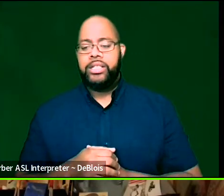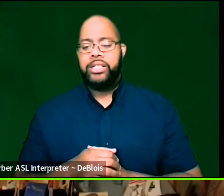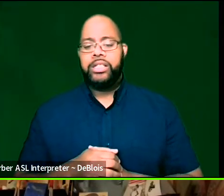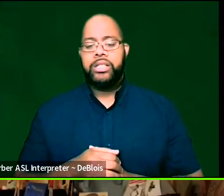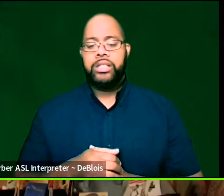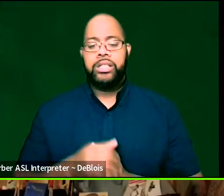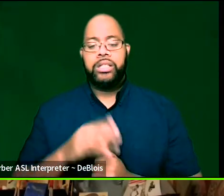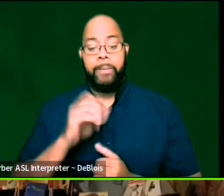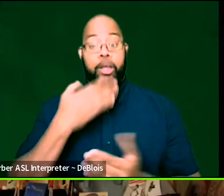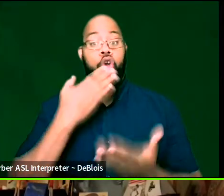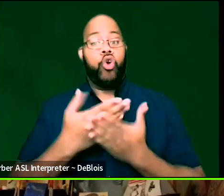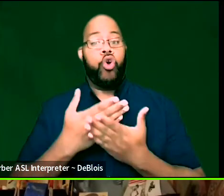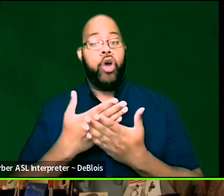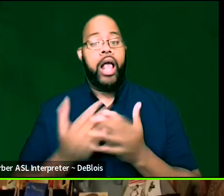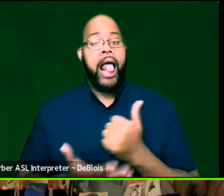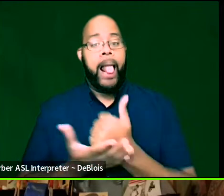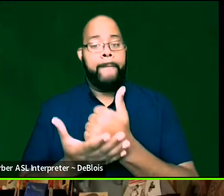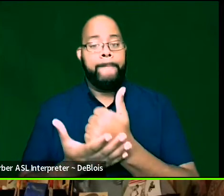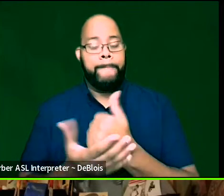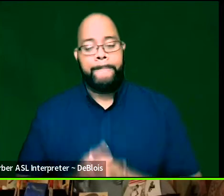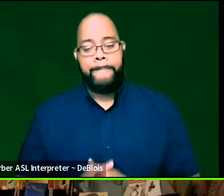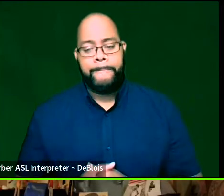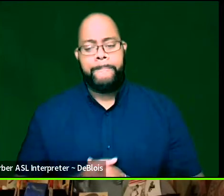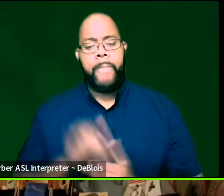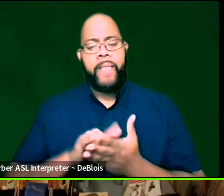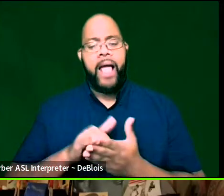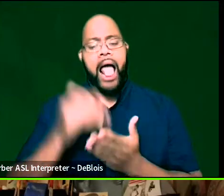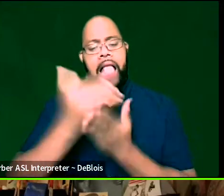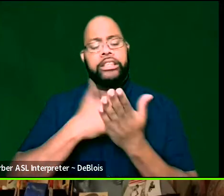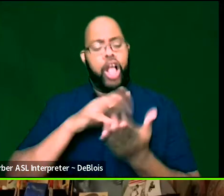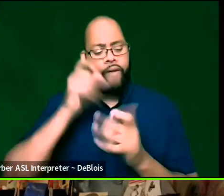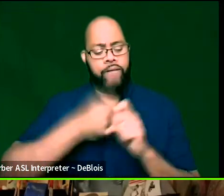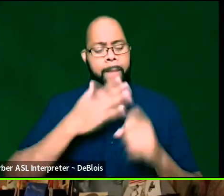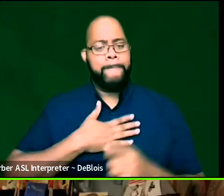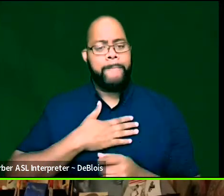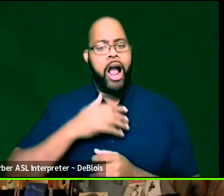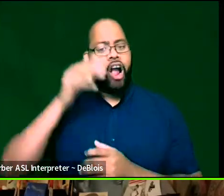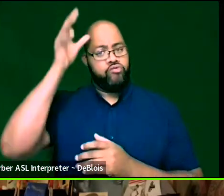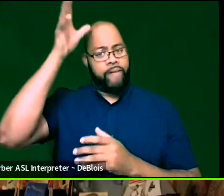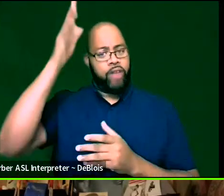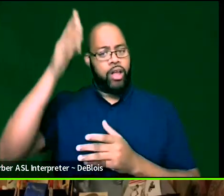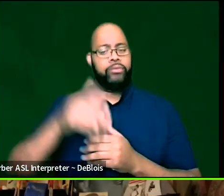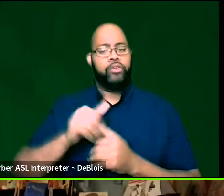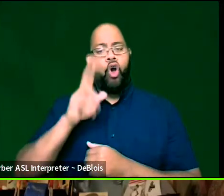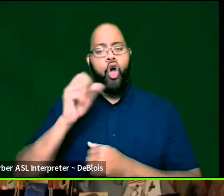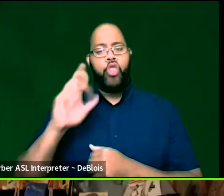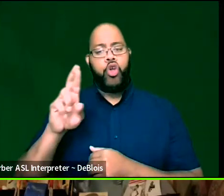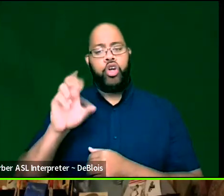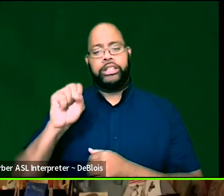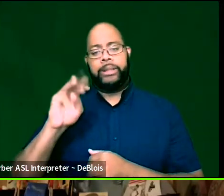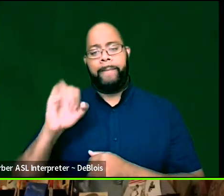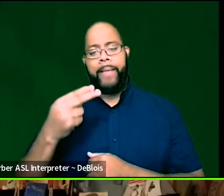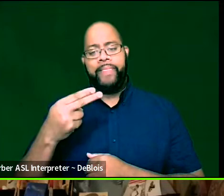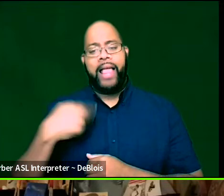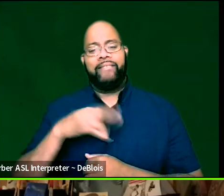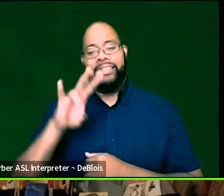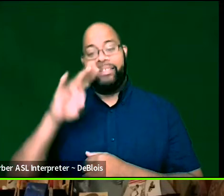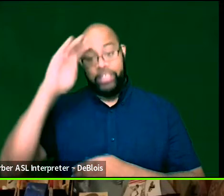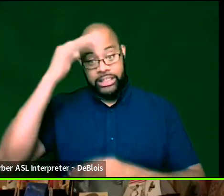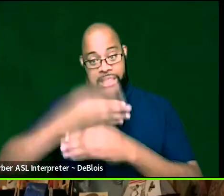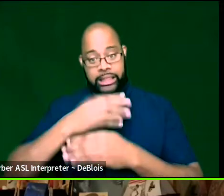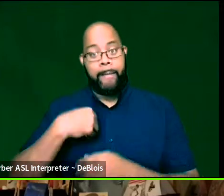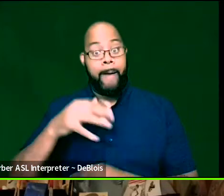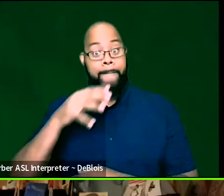Help. Be Good Help. This is a lesson I learned from my granddaddy, Arthur Smith. He had 7 sons and